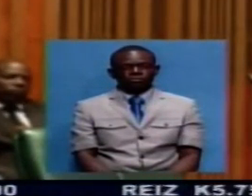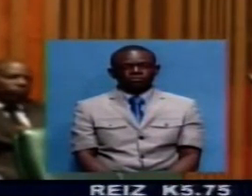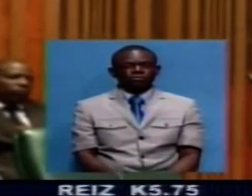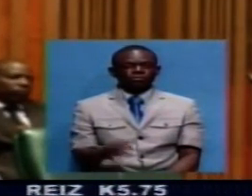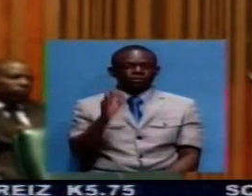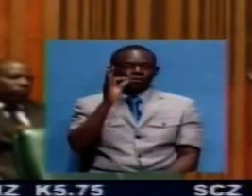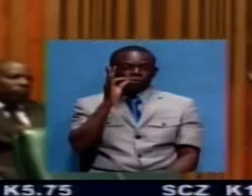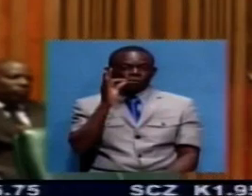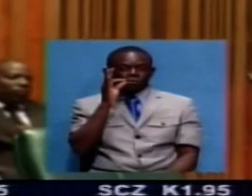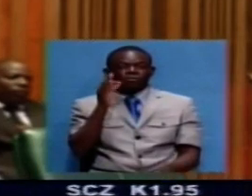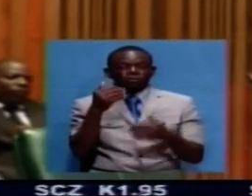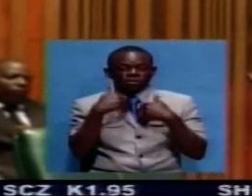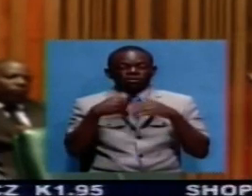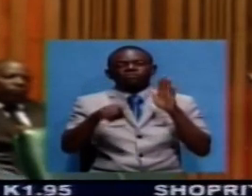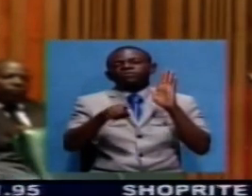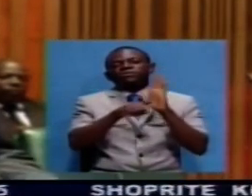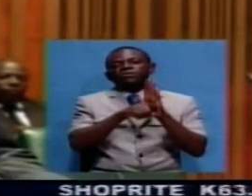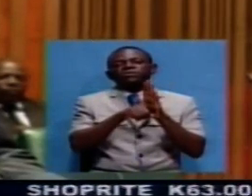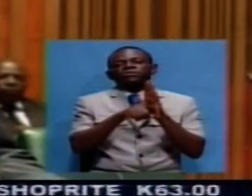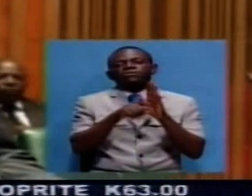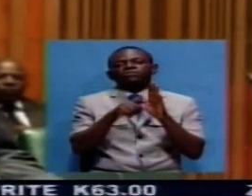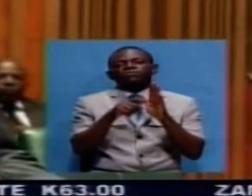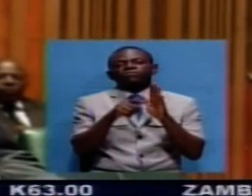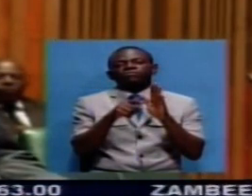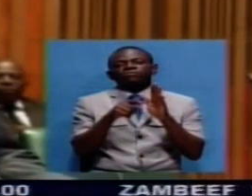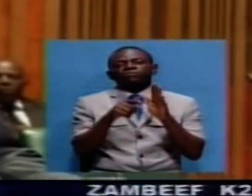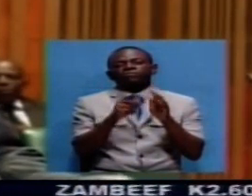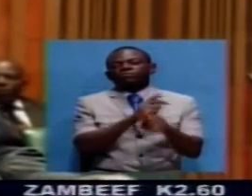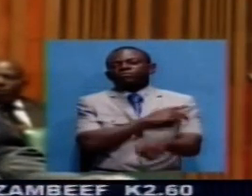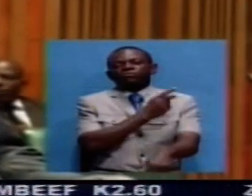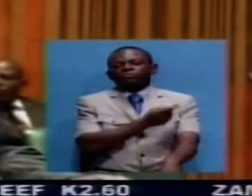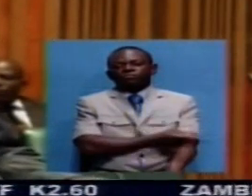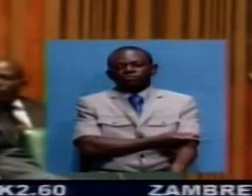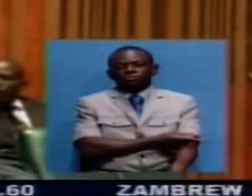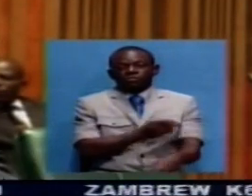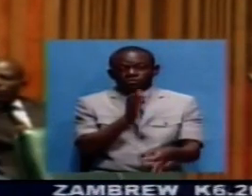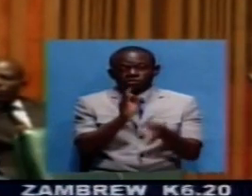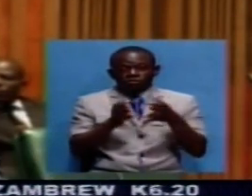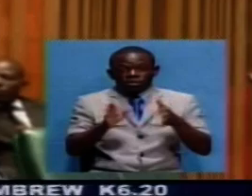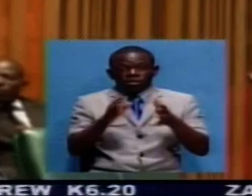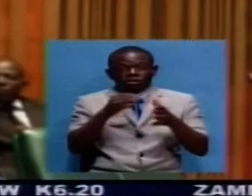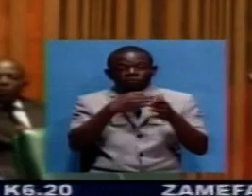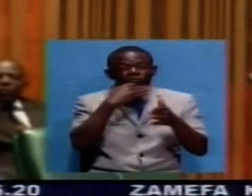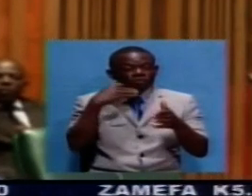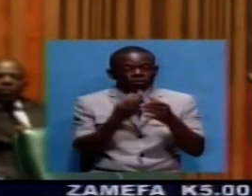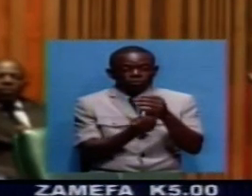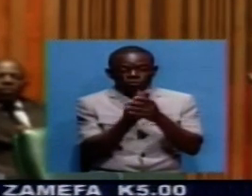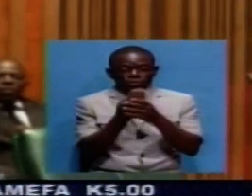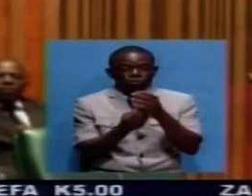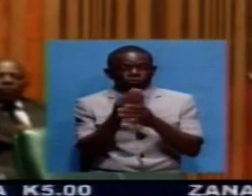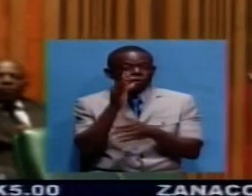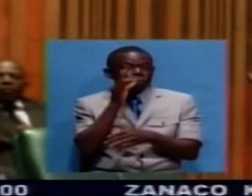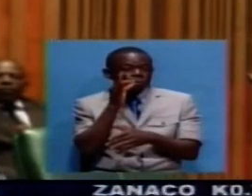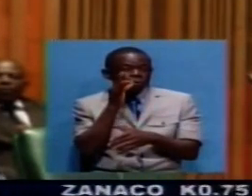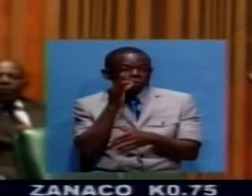may bring to our nation? Allowing cultivation of cannabis simply increases its availability and therefore its acceptability,